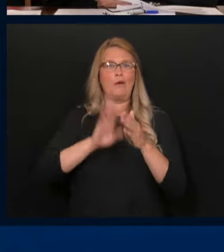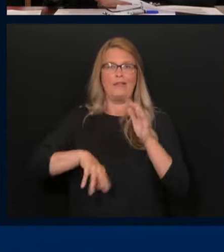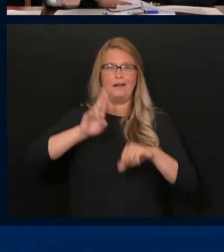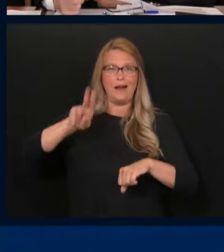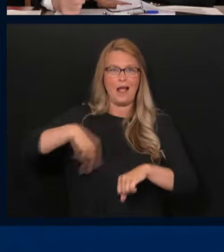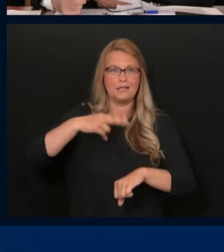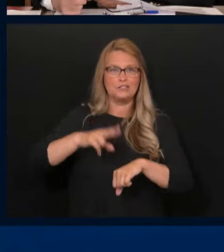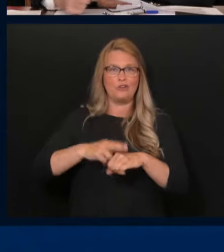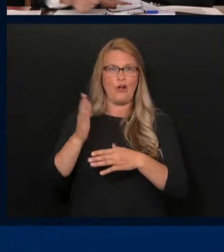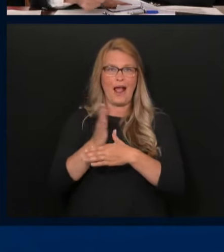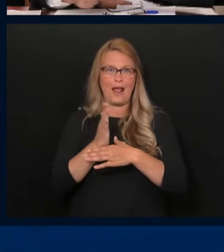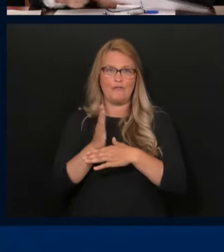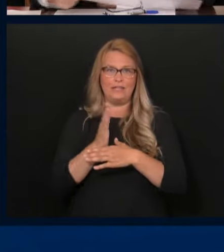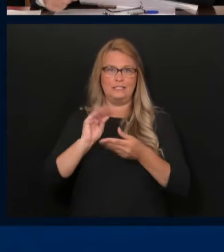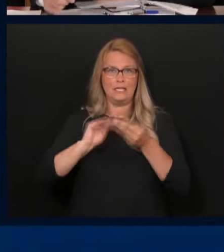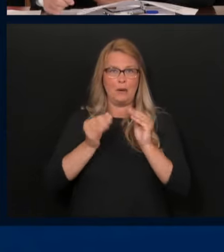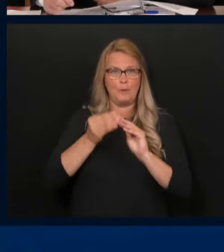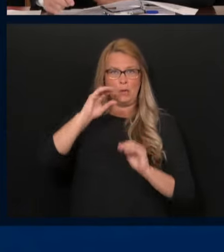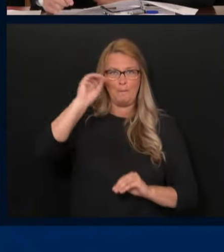based on a percentage basis.